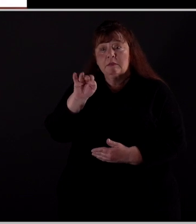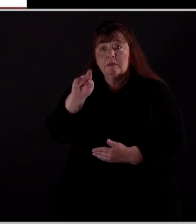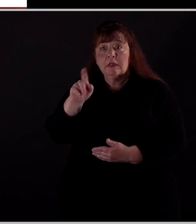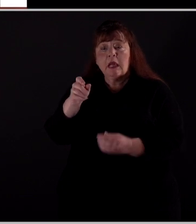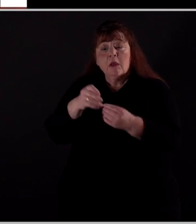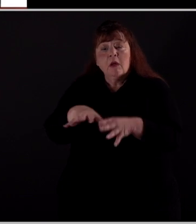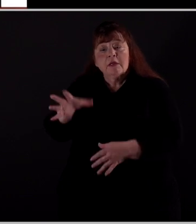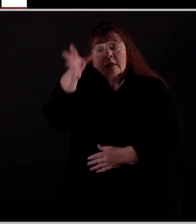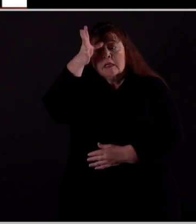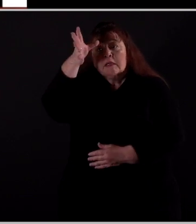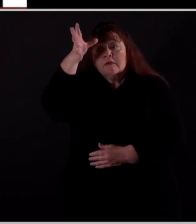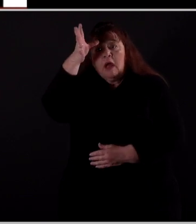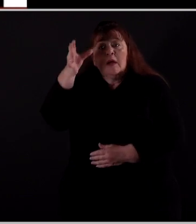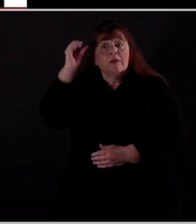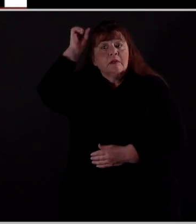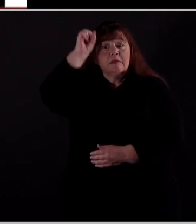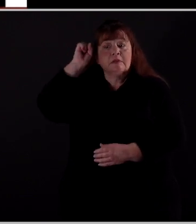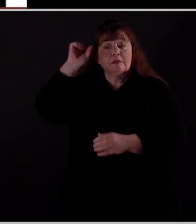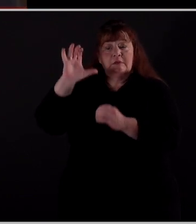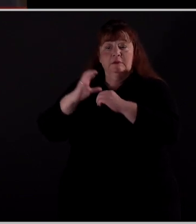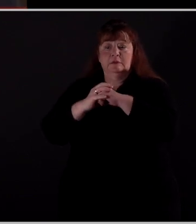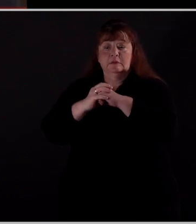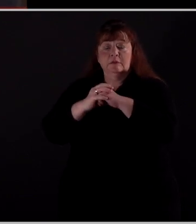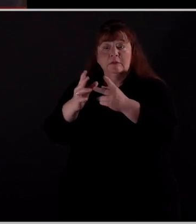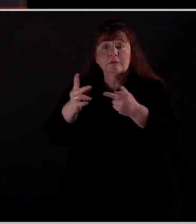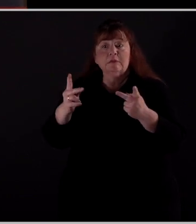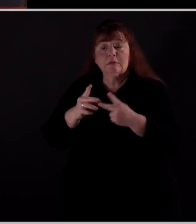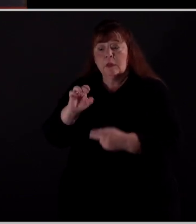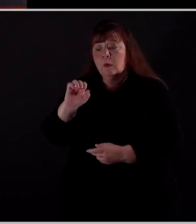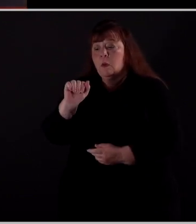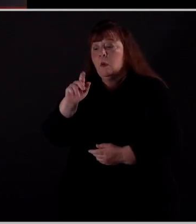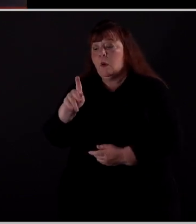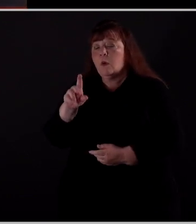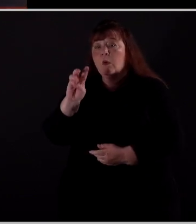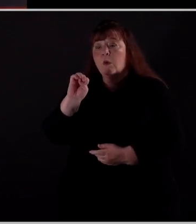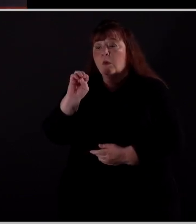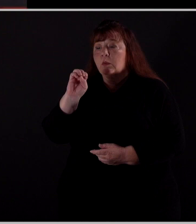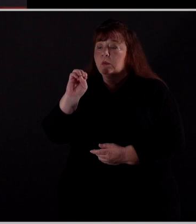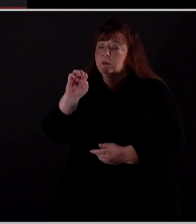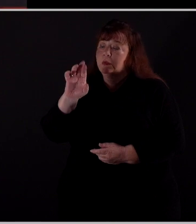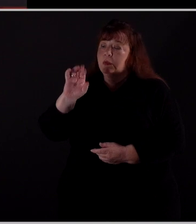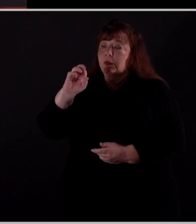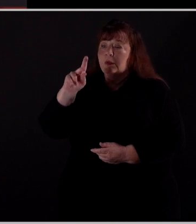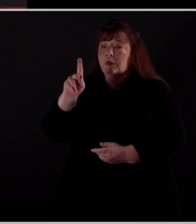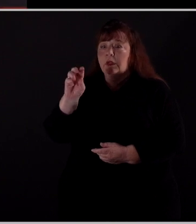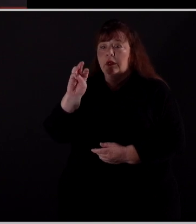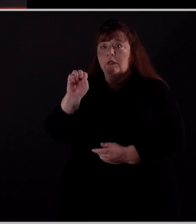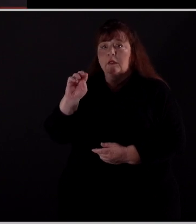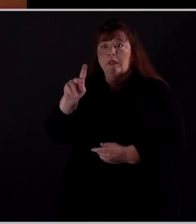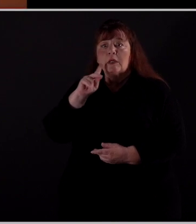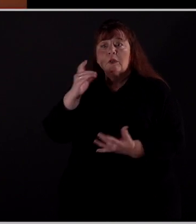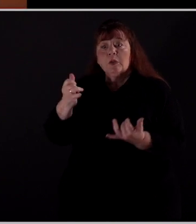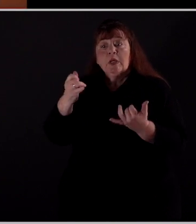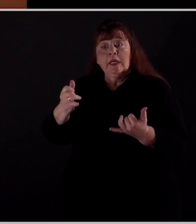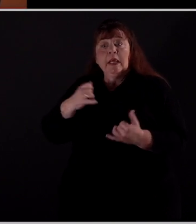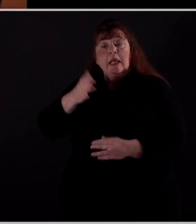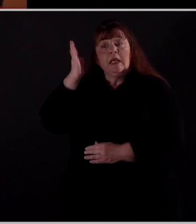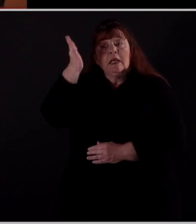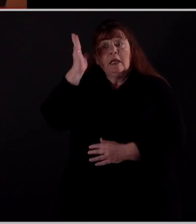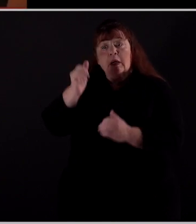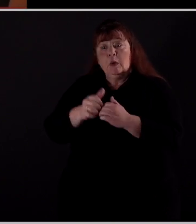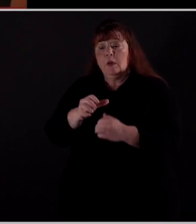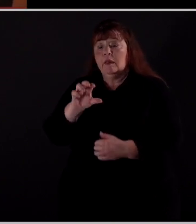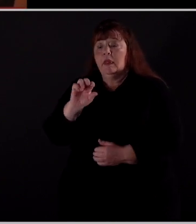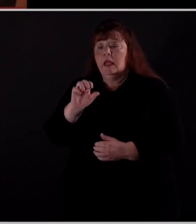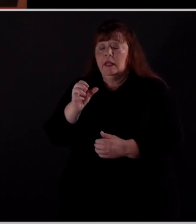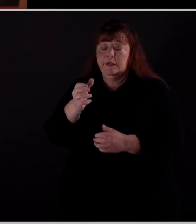congregation of the Sikh temple in Oak Creek, Wisconsin. Today, Kalika performs lectures with a reformed white supremacist, examining the nature of hate crimes